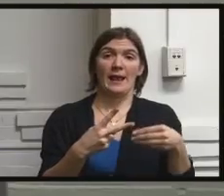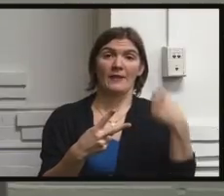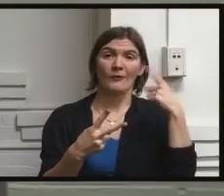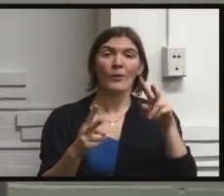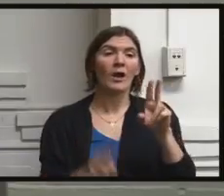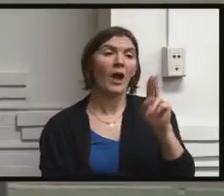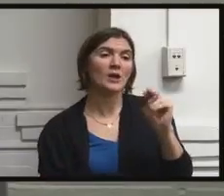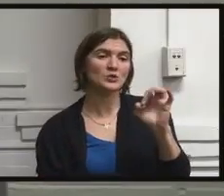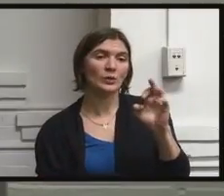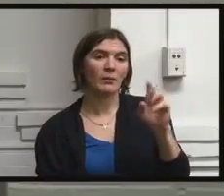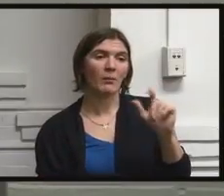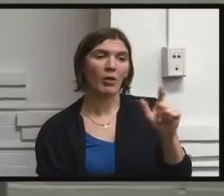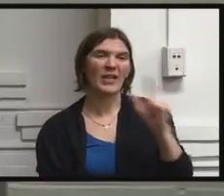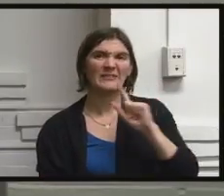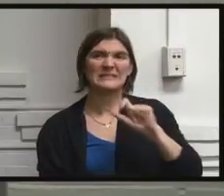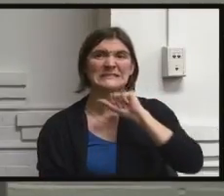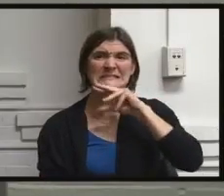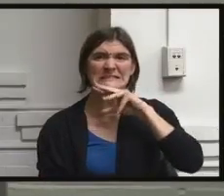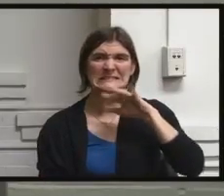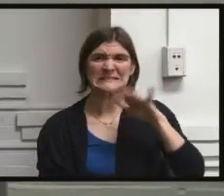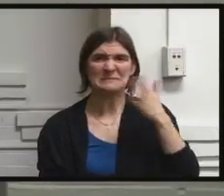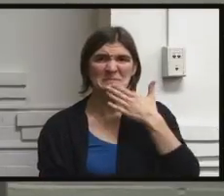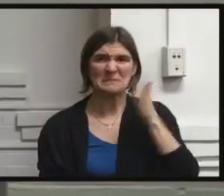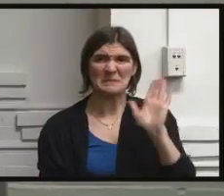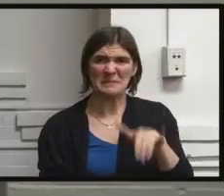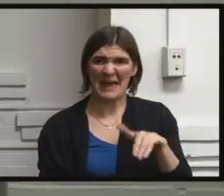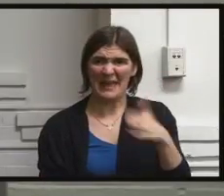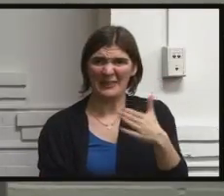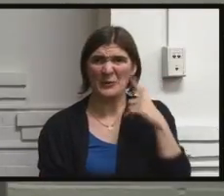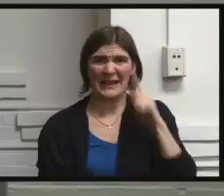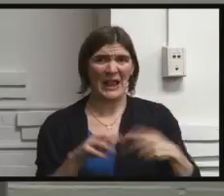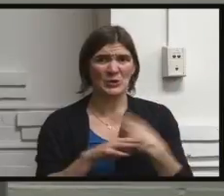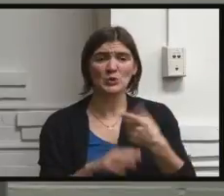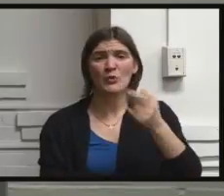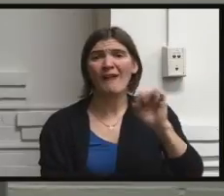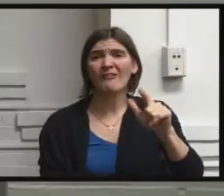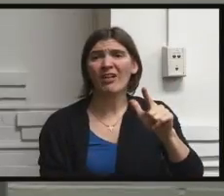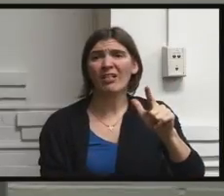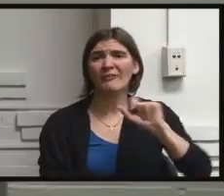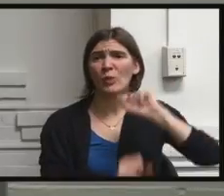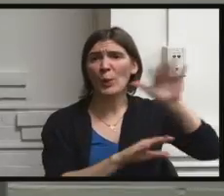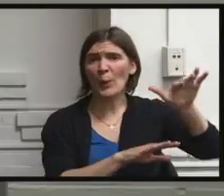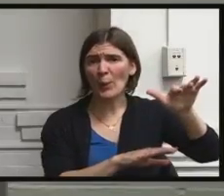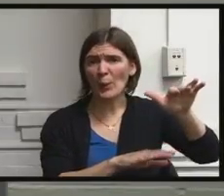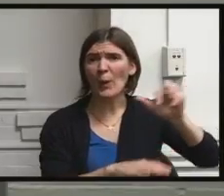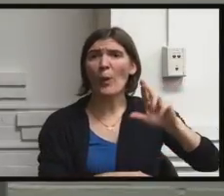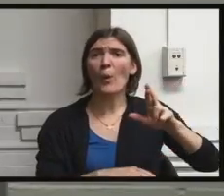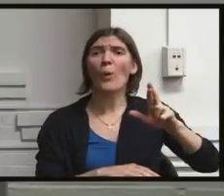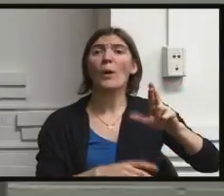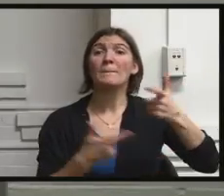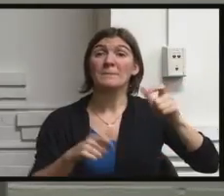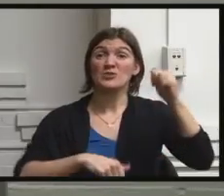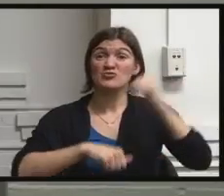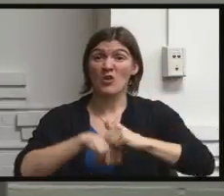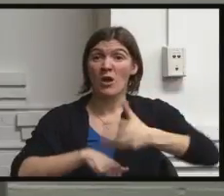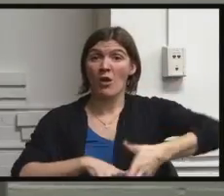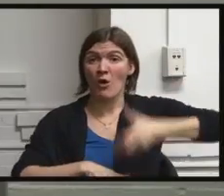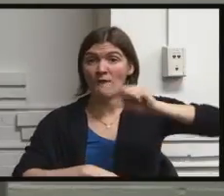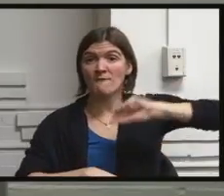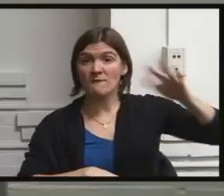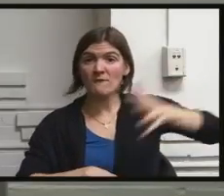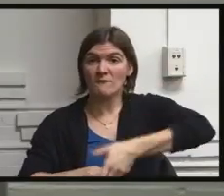unsuitable materials that may not be able to reuse, the gravel, and also for the removal of large rock and